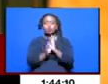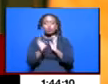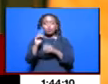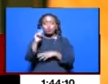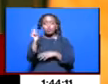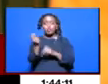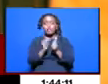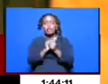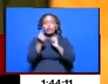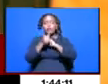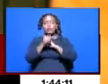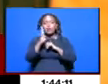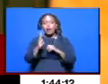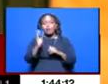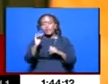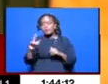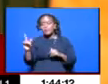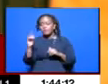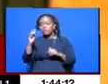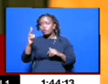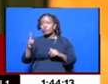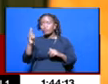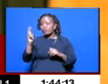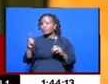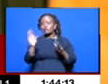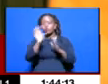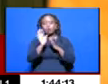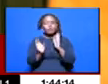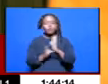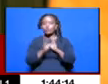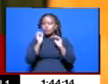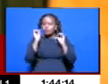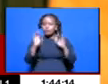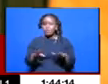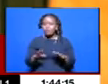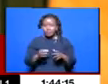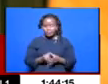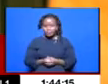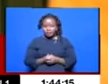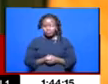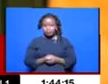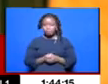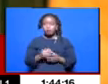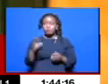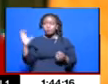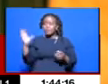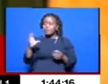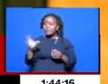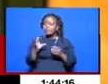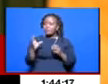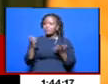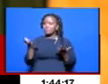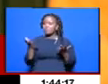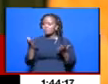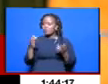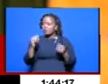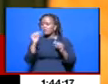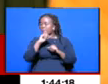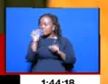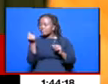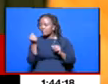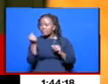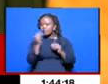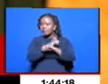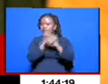Bill 2020, is unconstitutional. Civil proceedings cannot be brought or